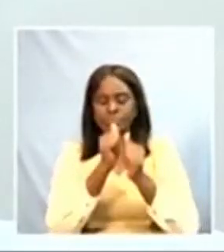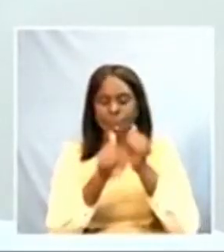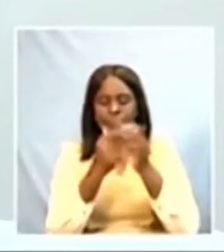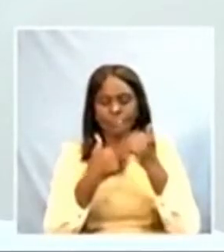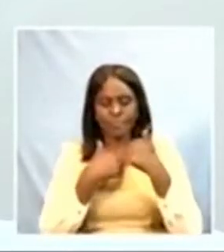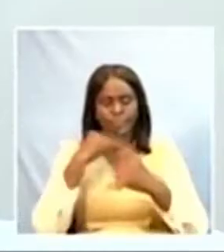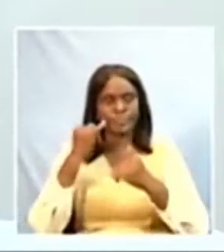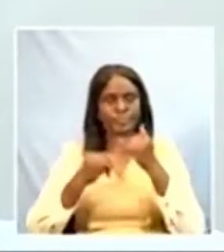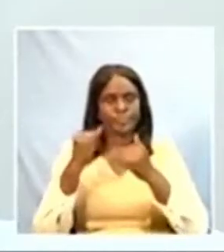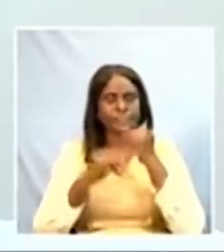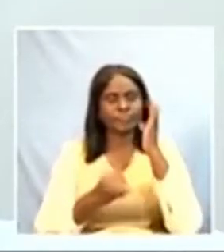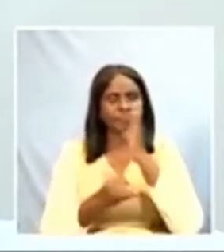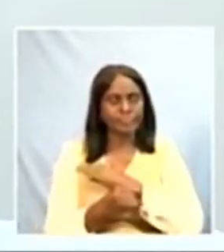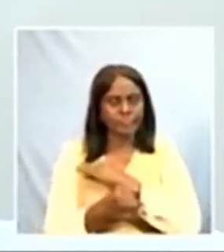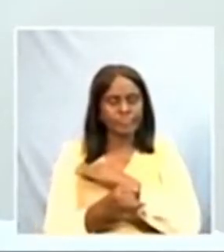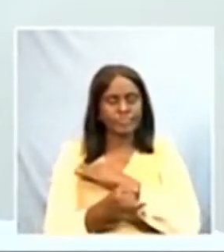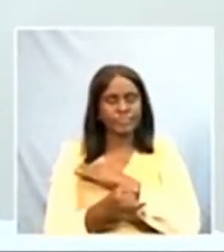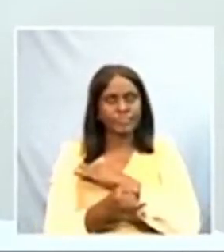been completed.